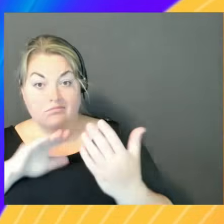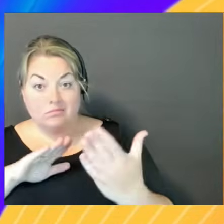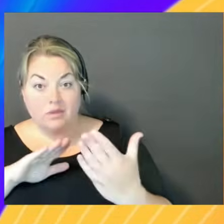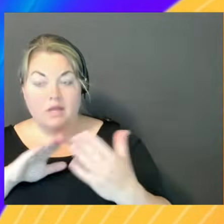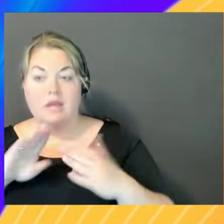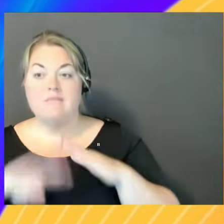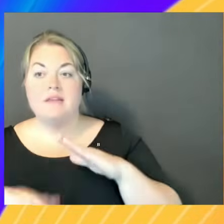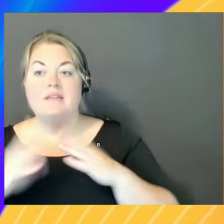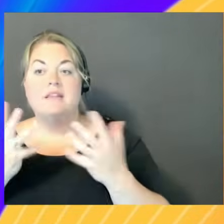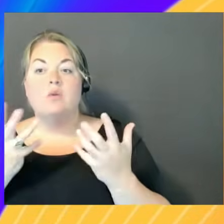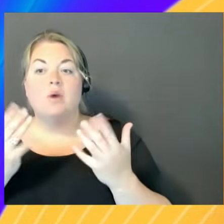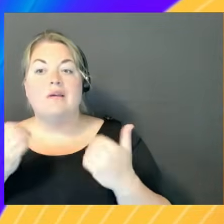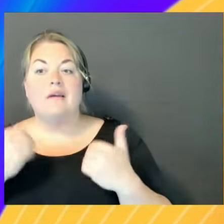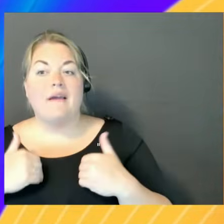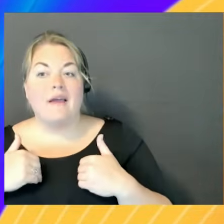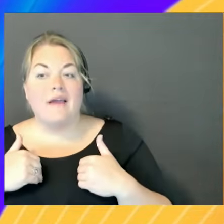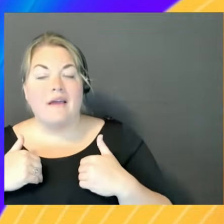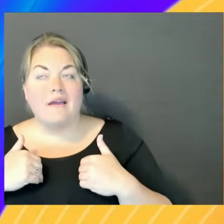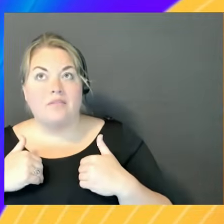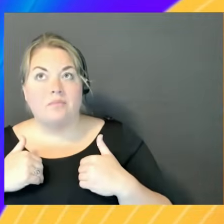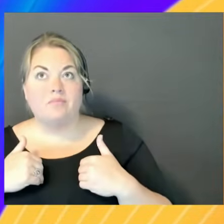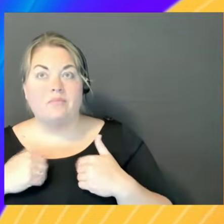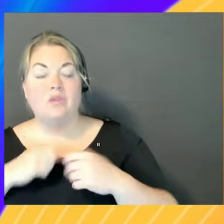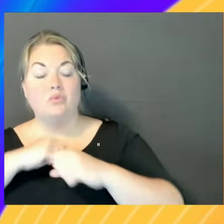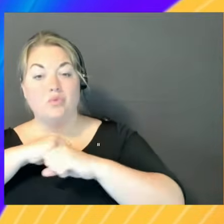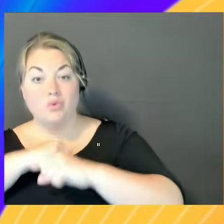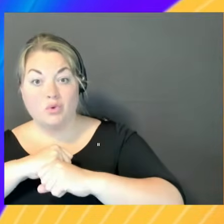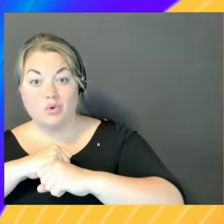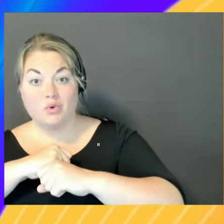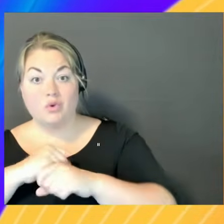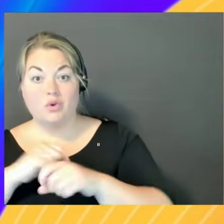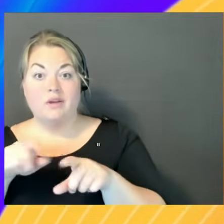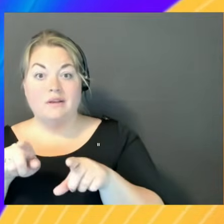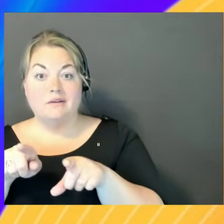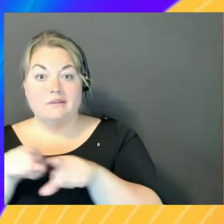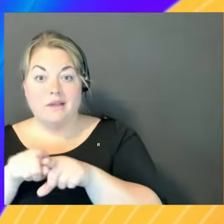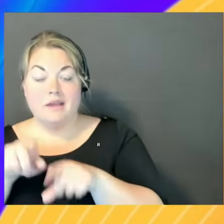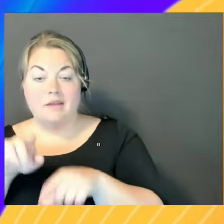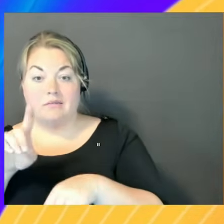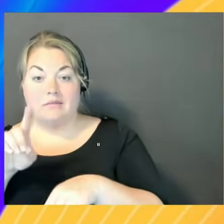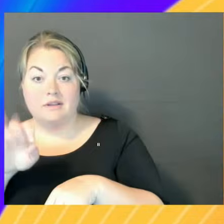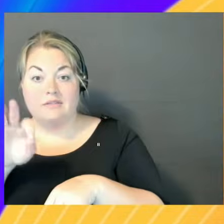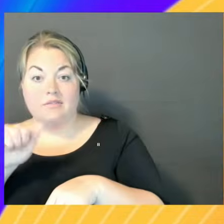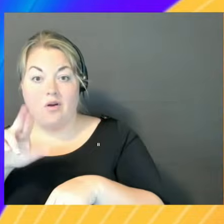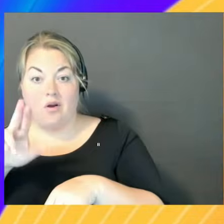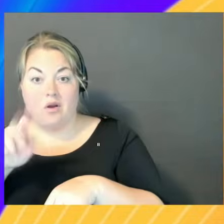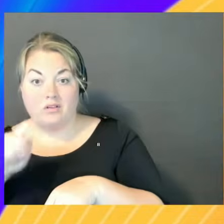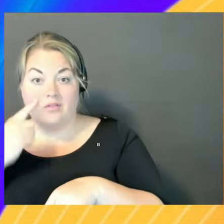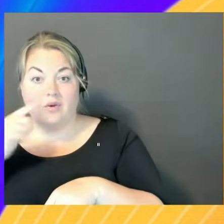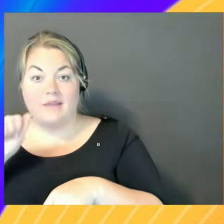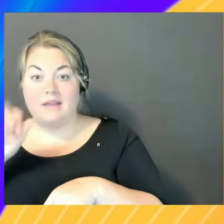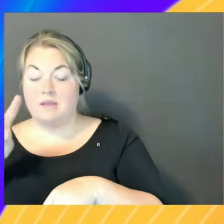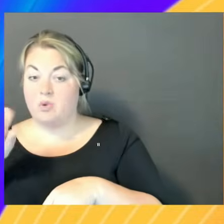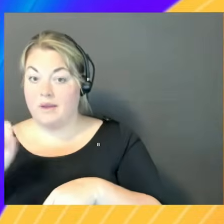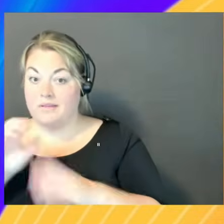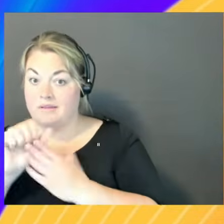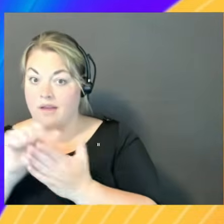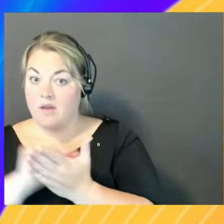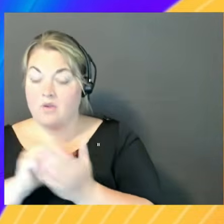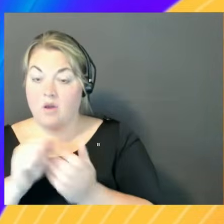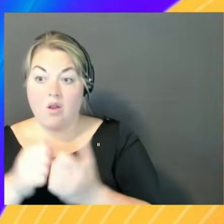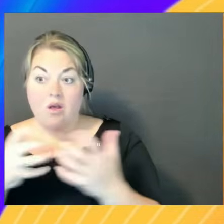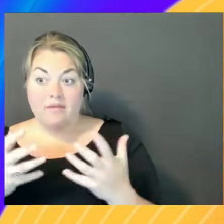have secure, sane defaults in their AWS accounts, and a lot of them, as they scale, they're going